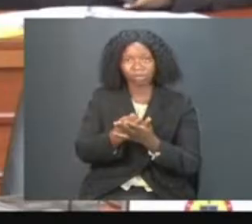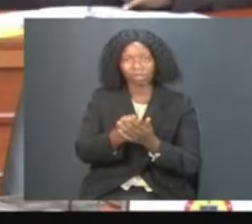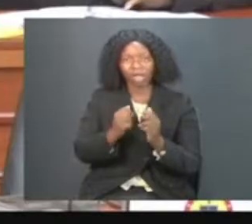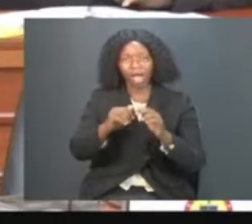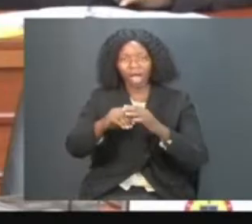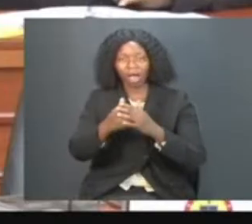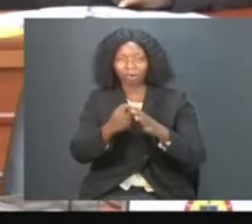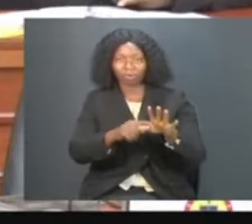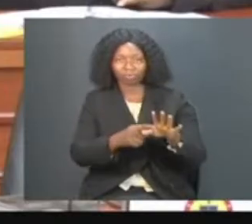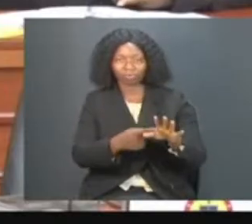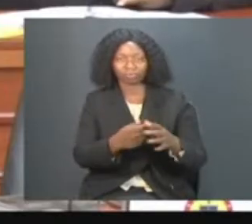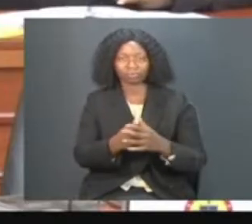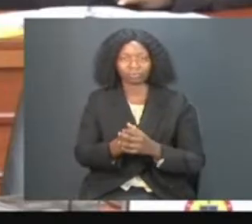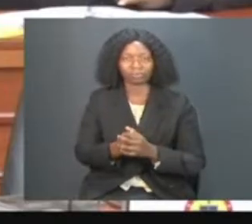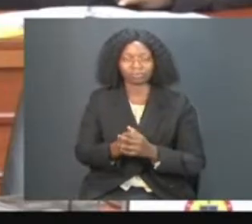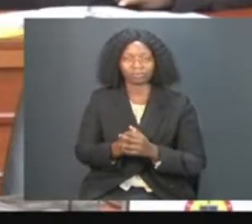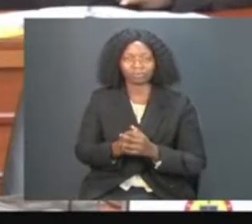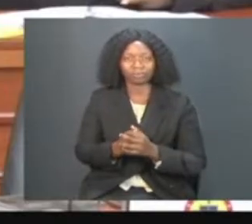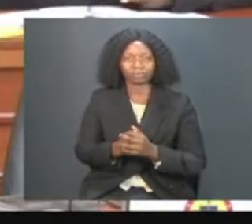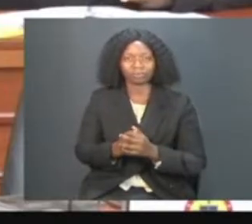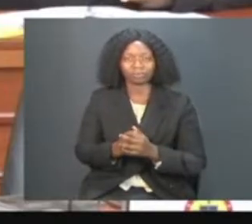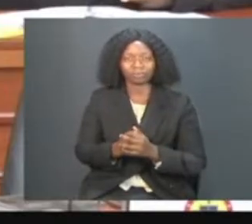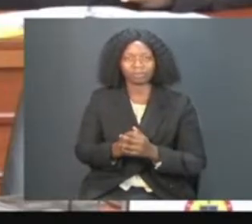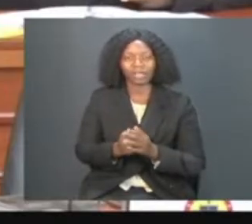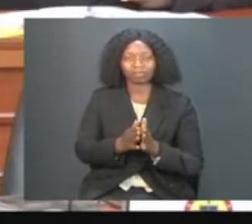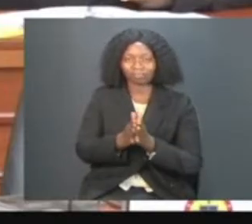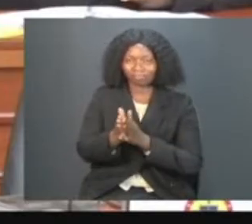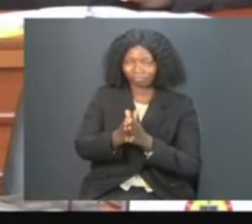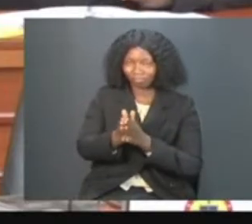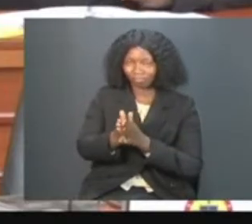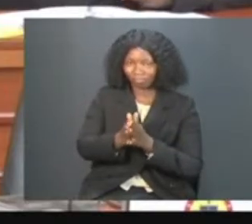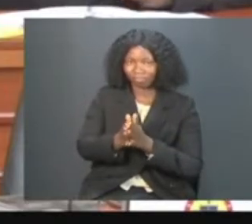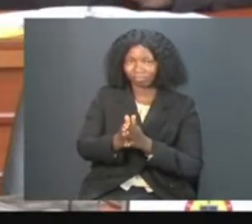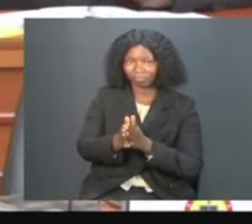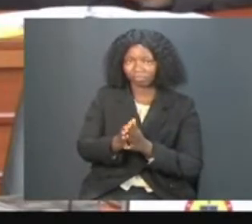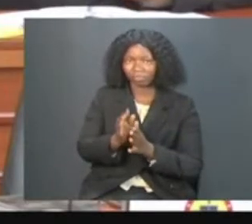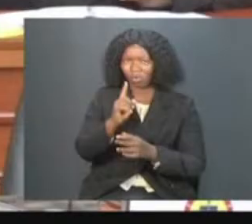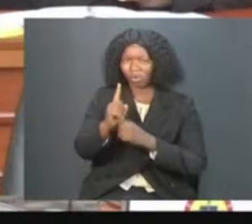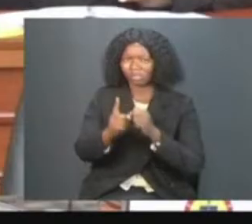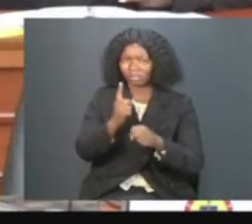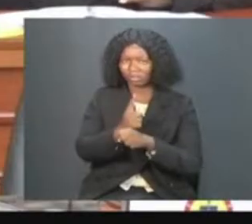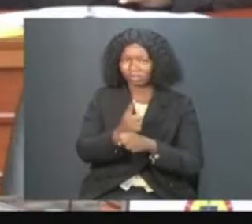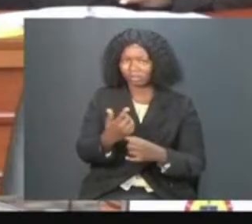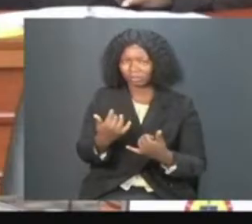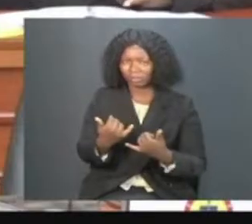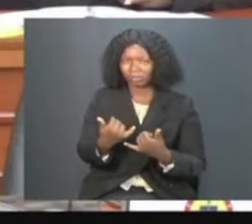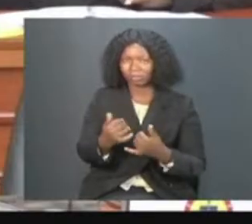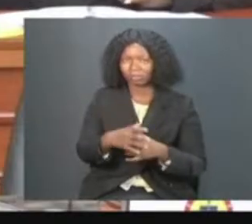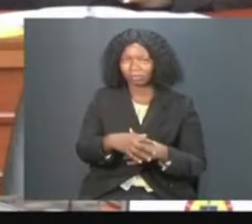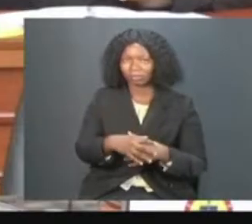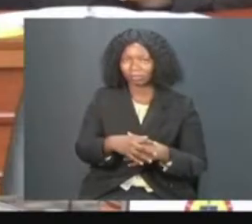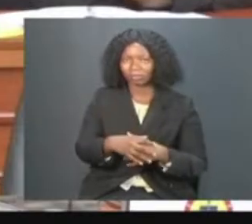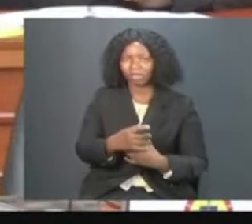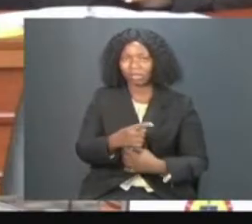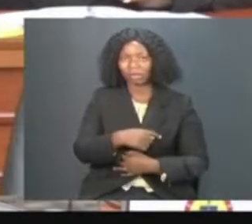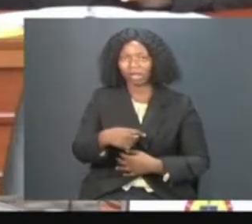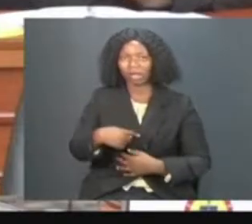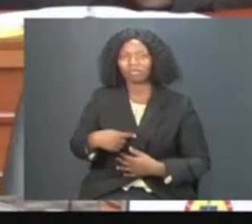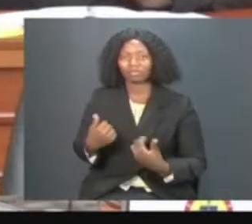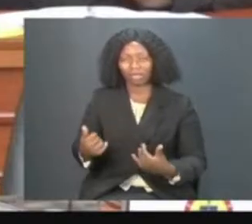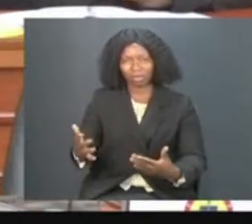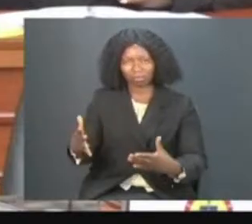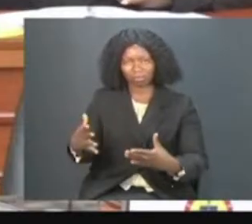implemented. It's interesting that 1 year down the line, we have now received